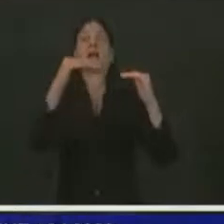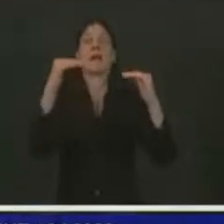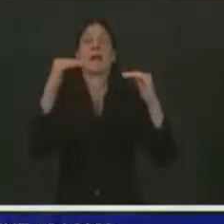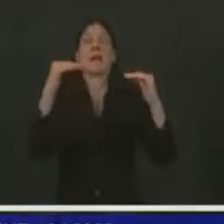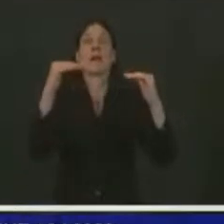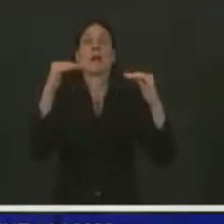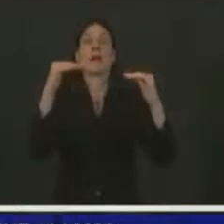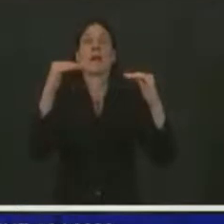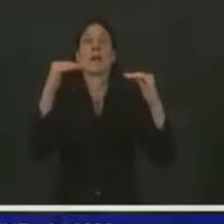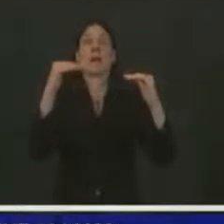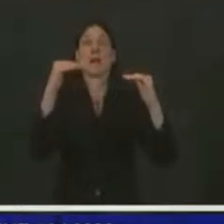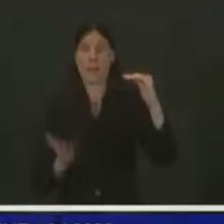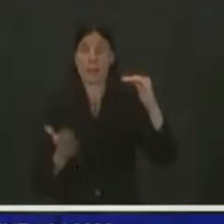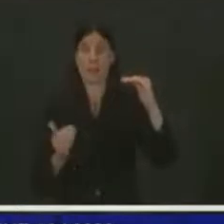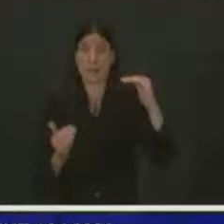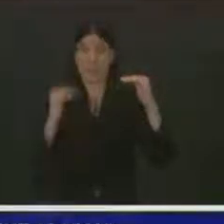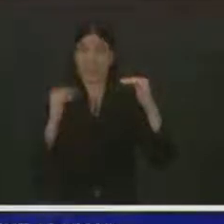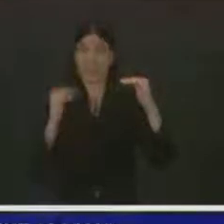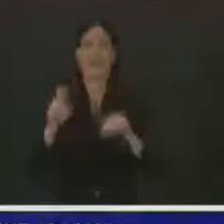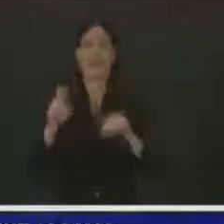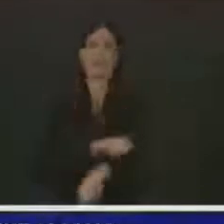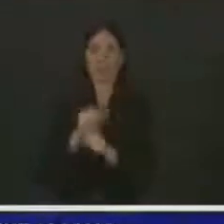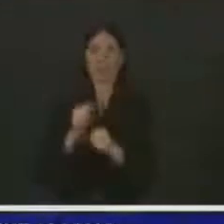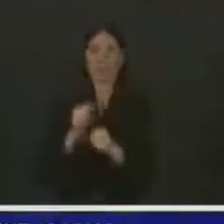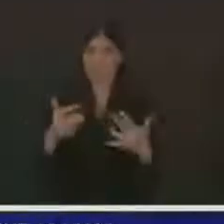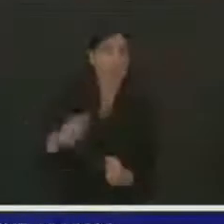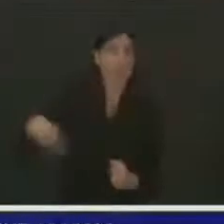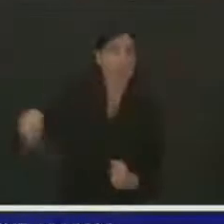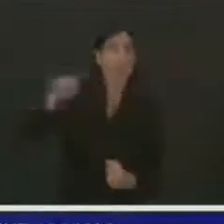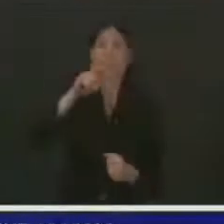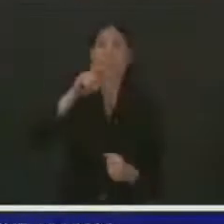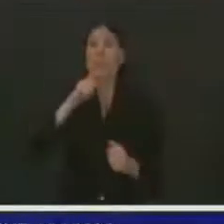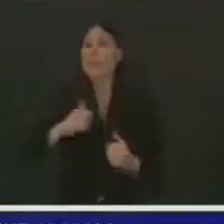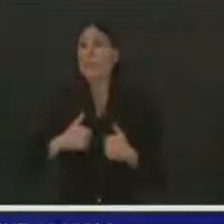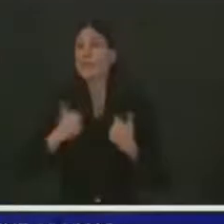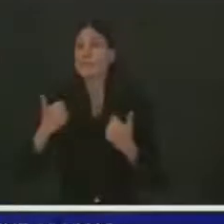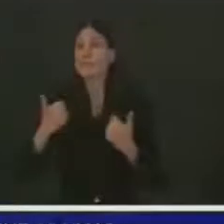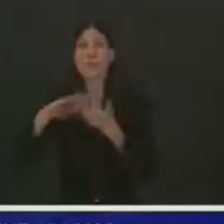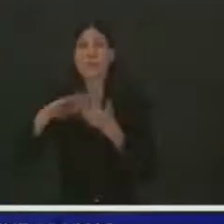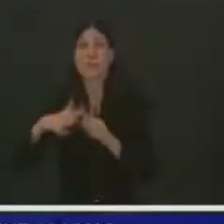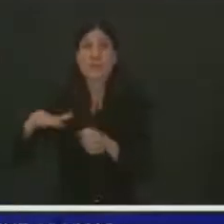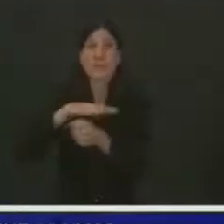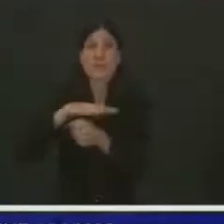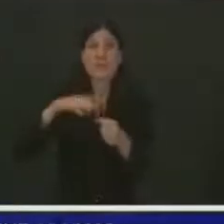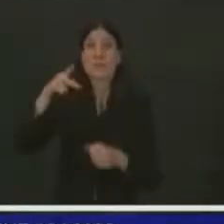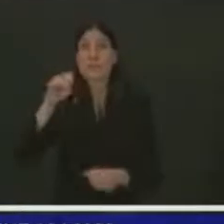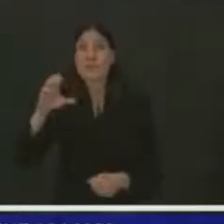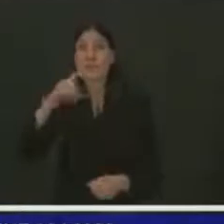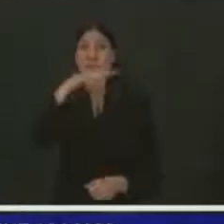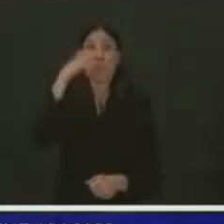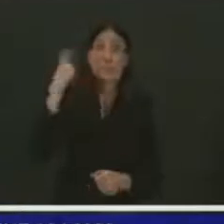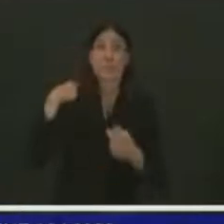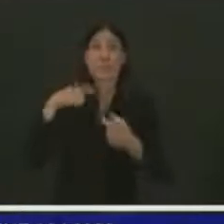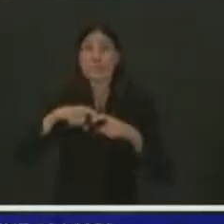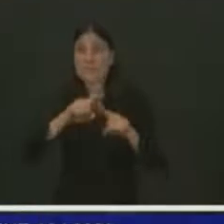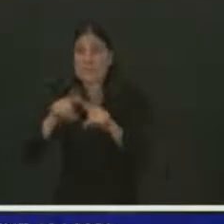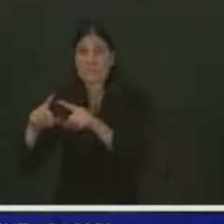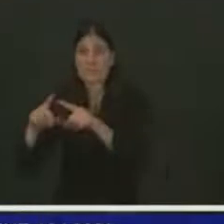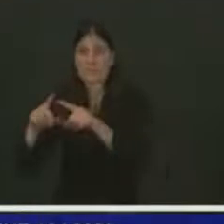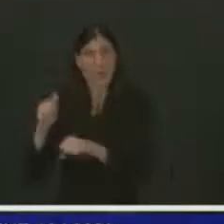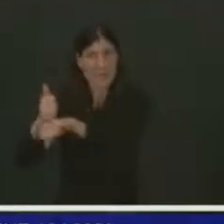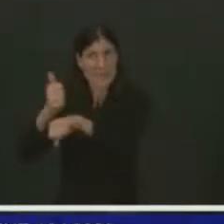are from communities of color respond to that and know that in the coming weeks, we're working on getting that